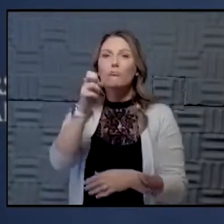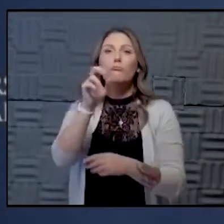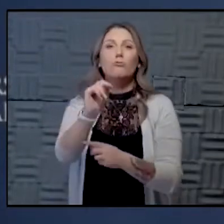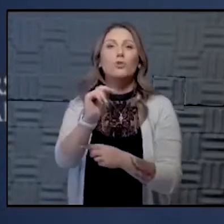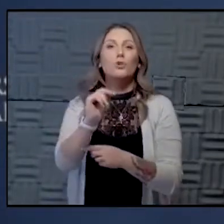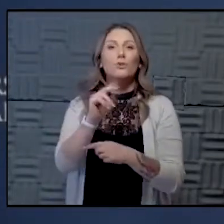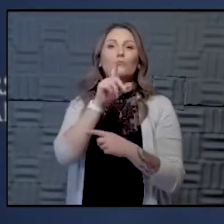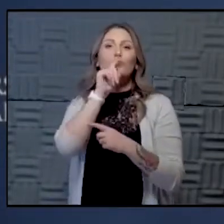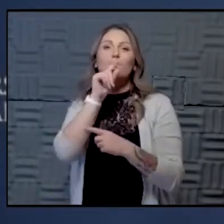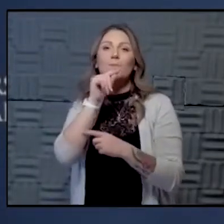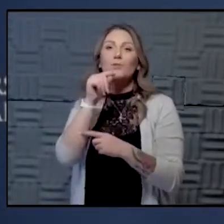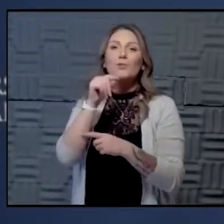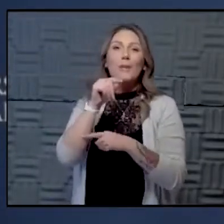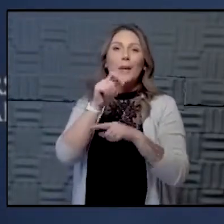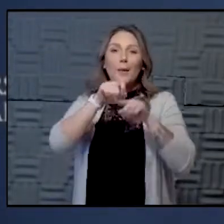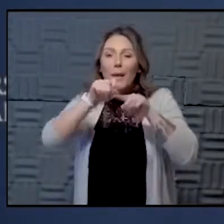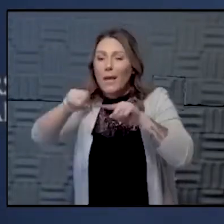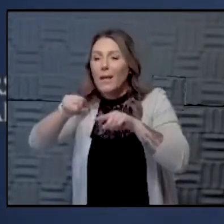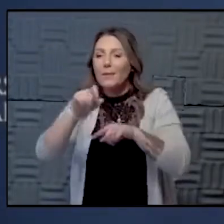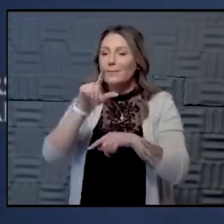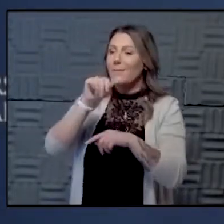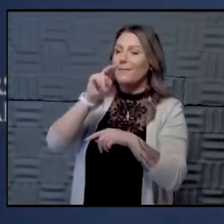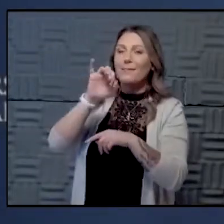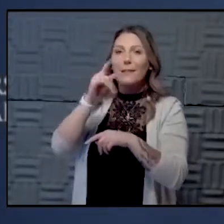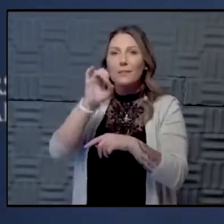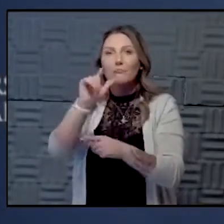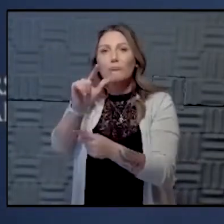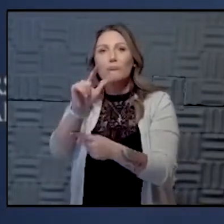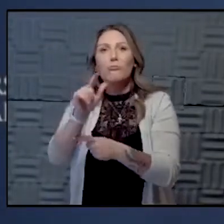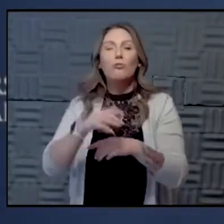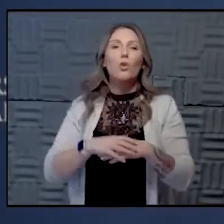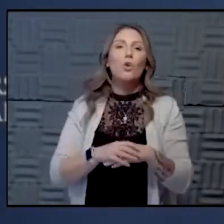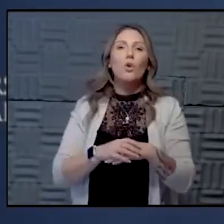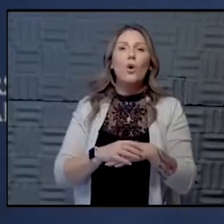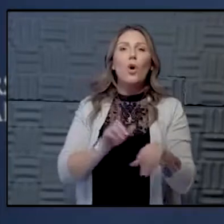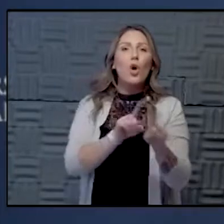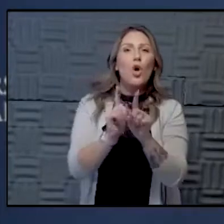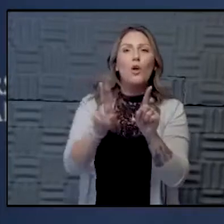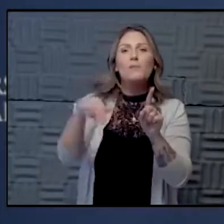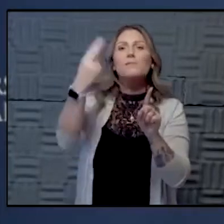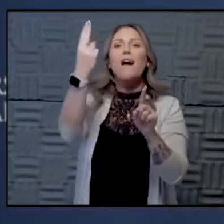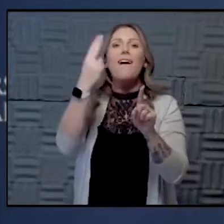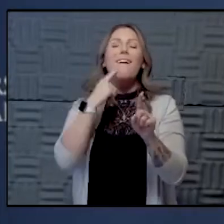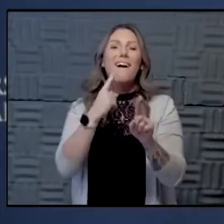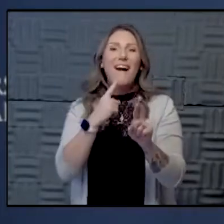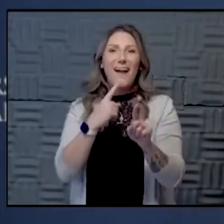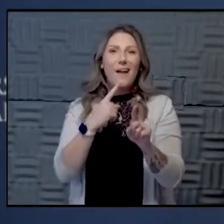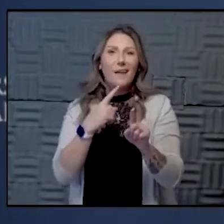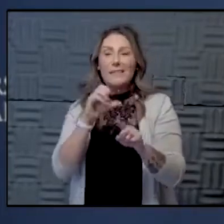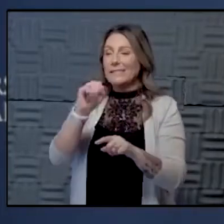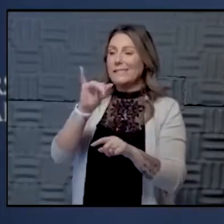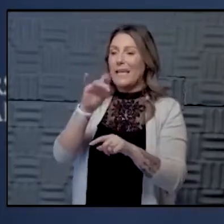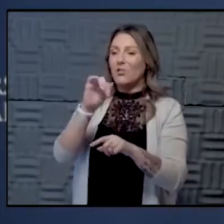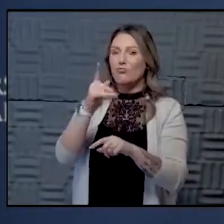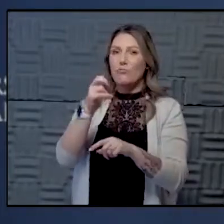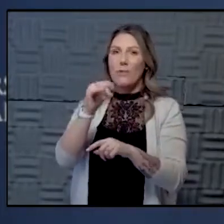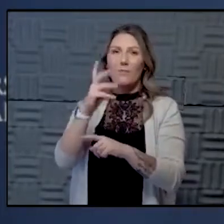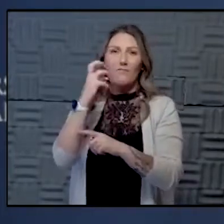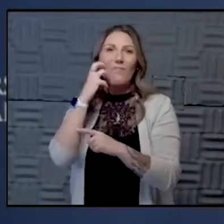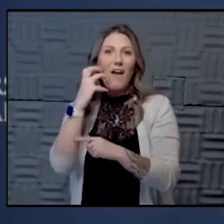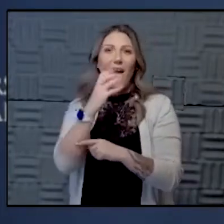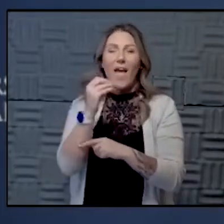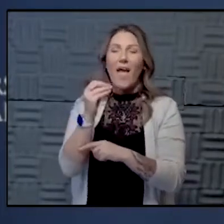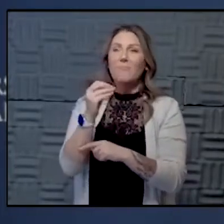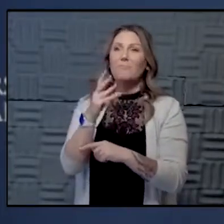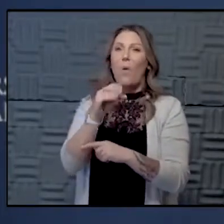chickpeas, lentils type foods, that are high in monosaturated fats and omega-3 fatty acids, but low